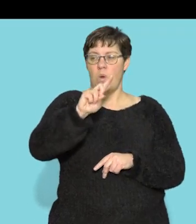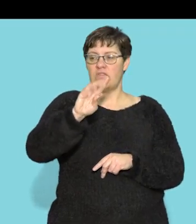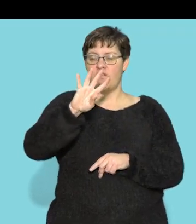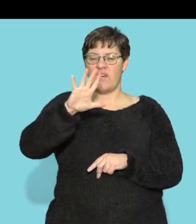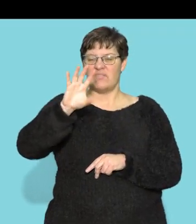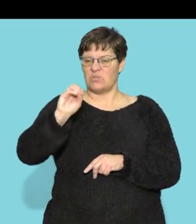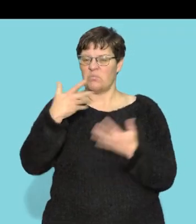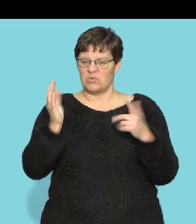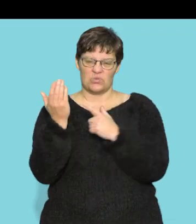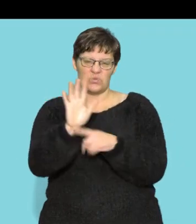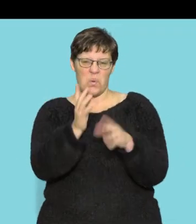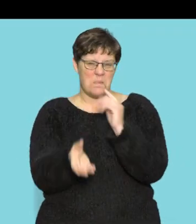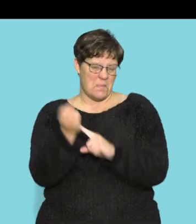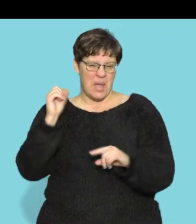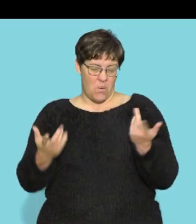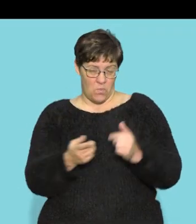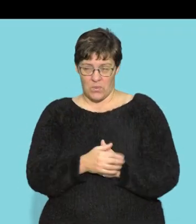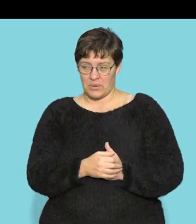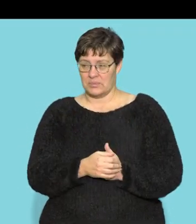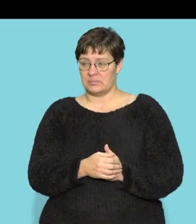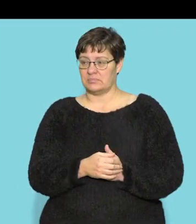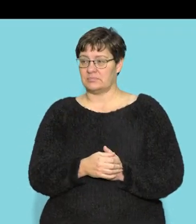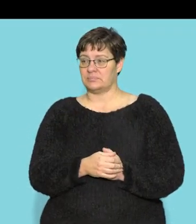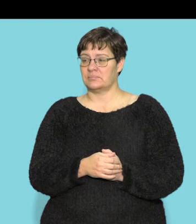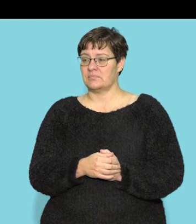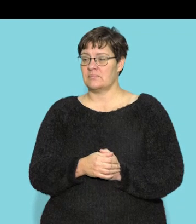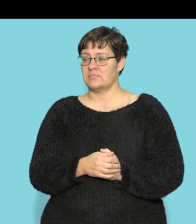figure. So obviously, it will be the